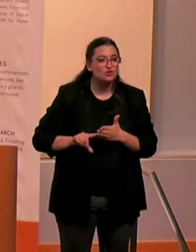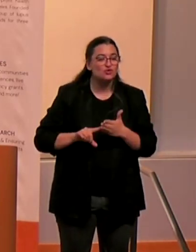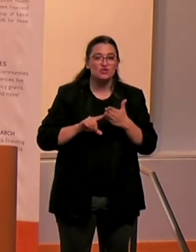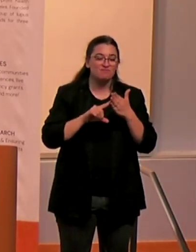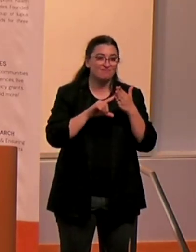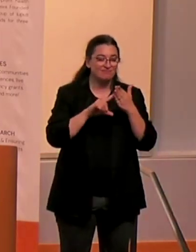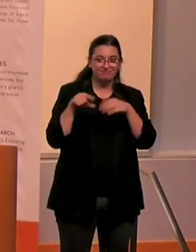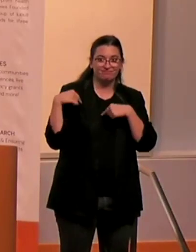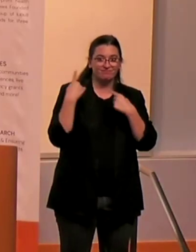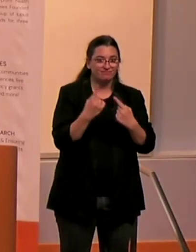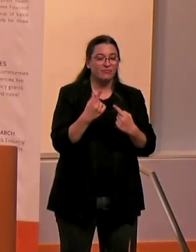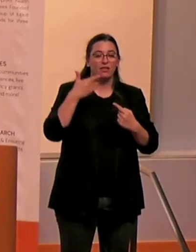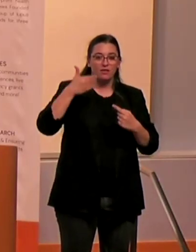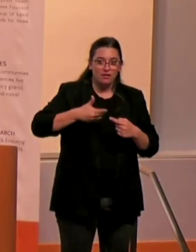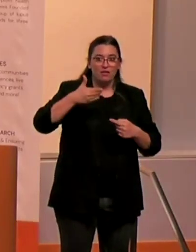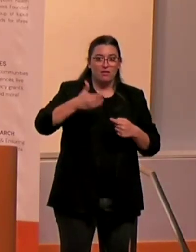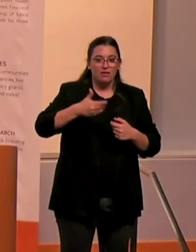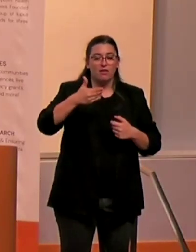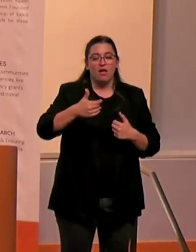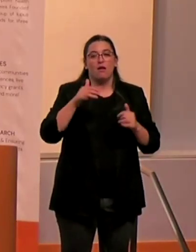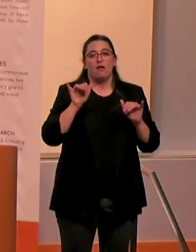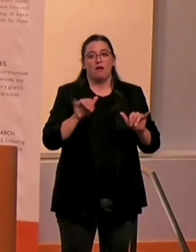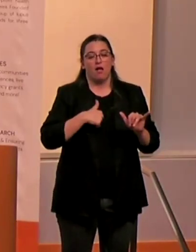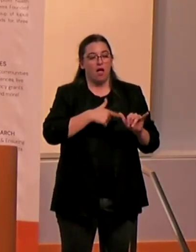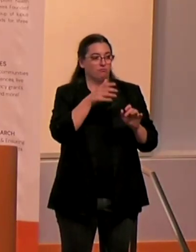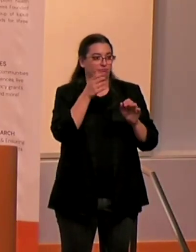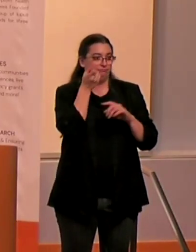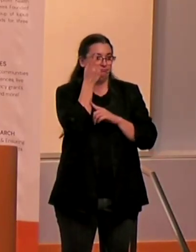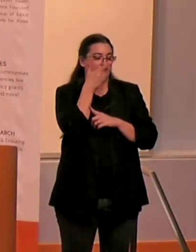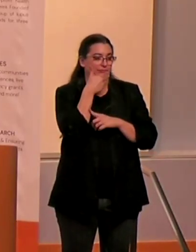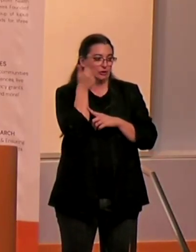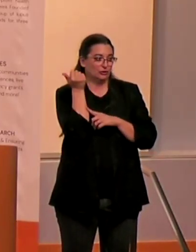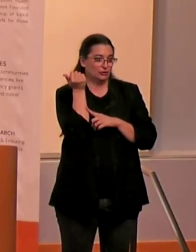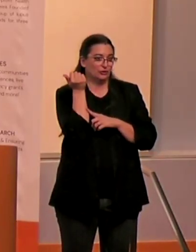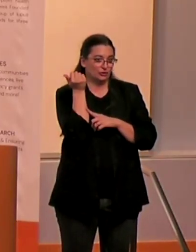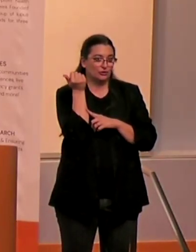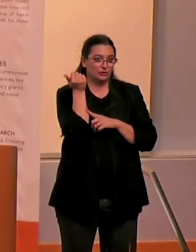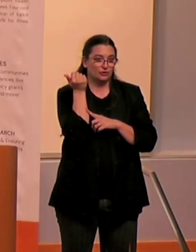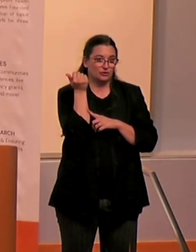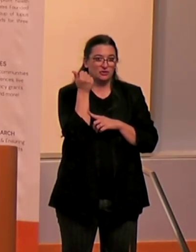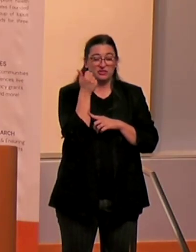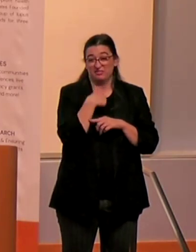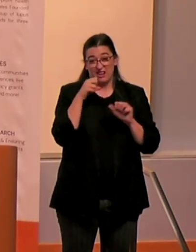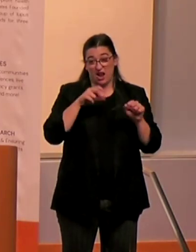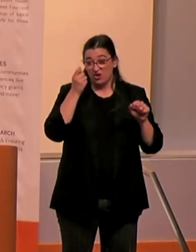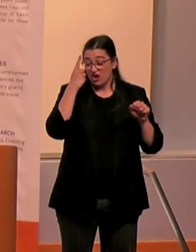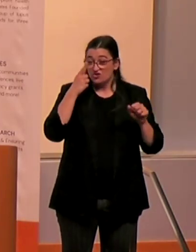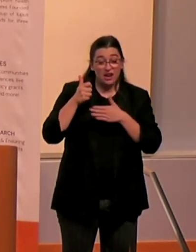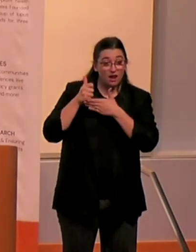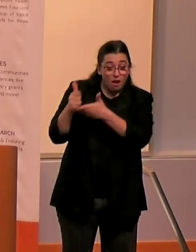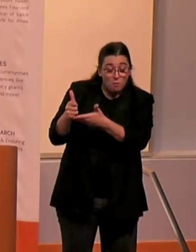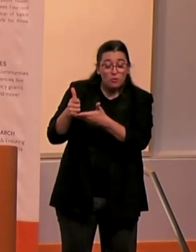years, I was able to understand better and then was able to better understand her and help